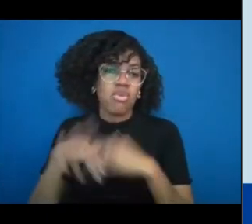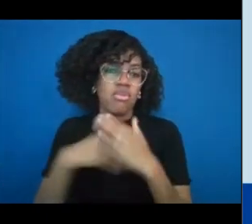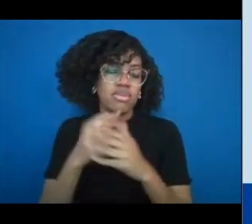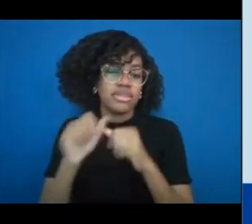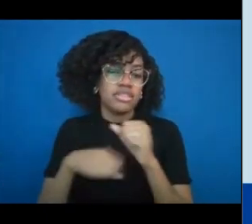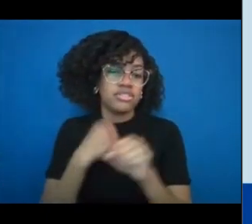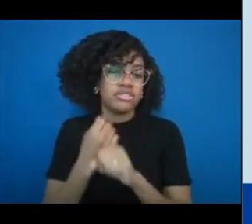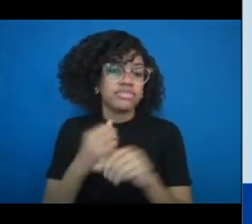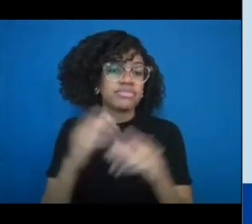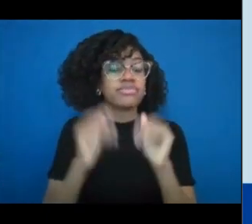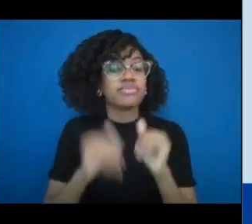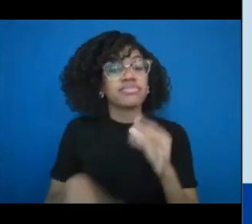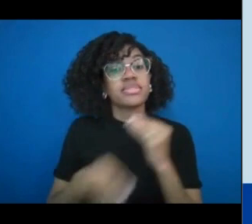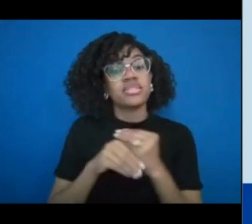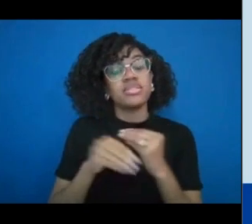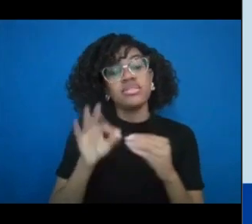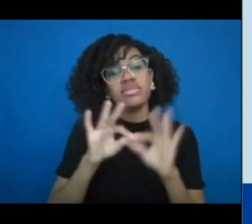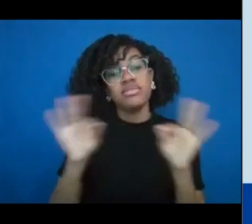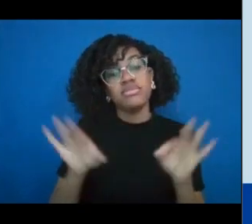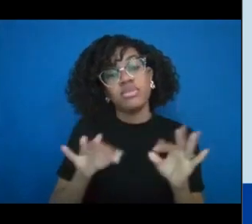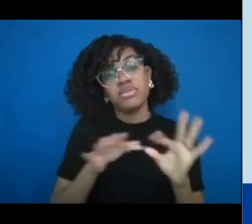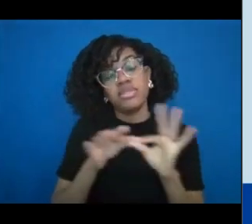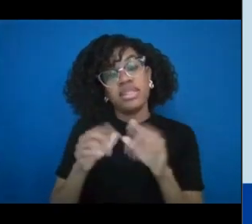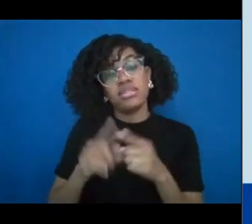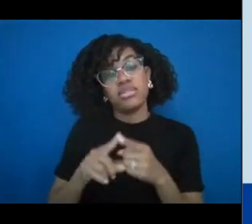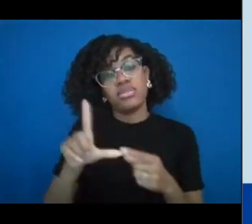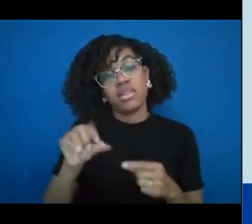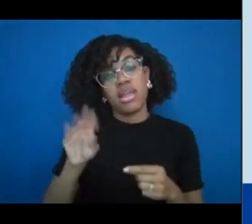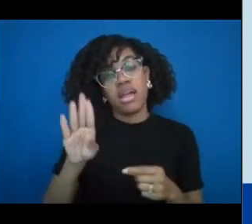additional forms related to lobbying and such